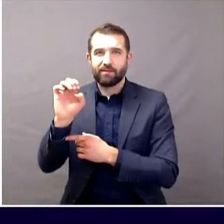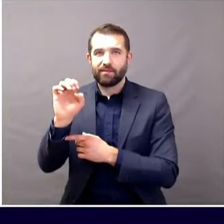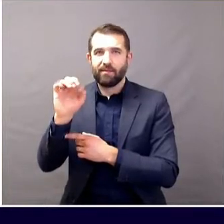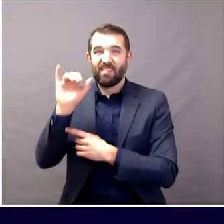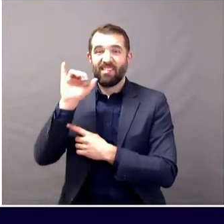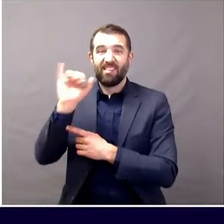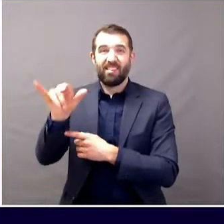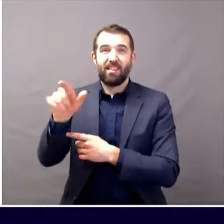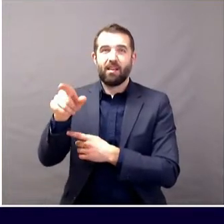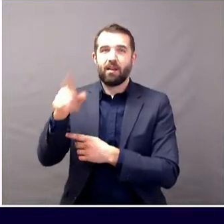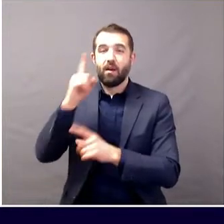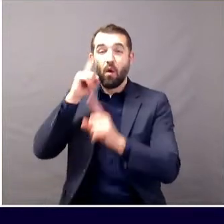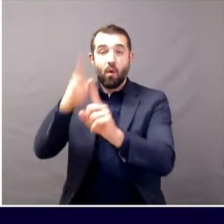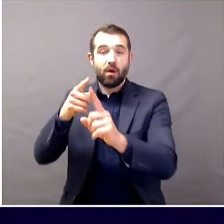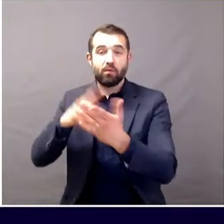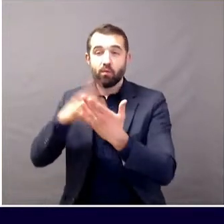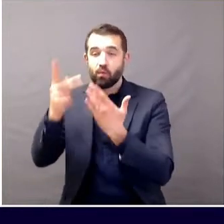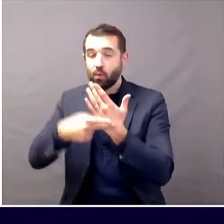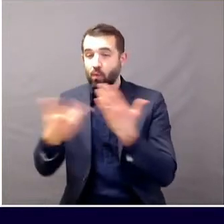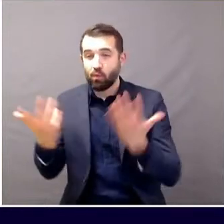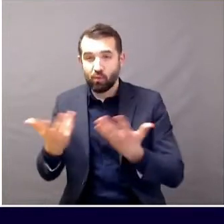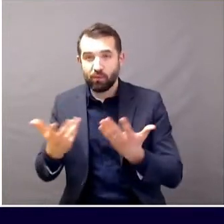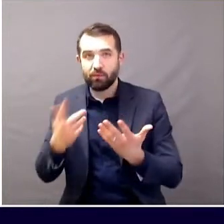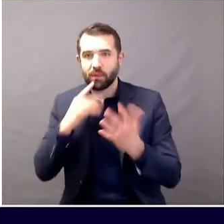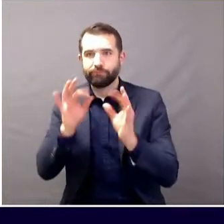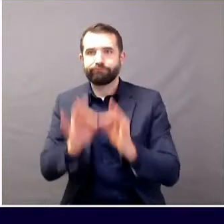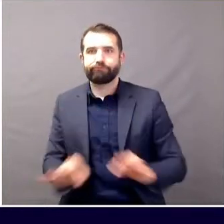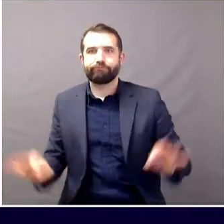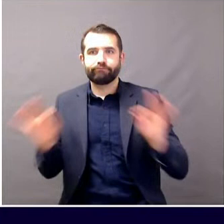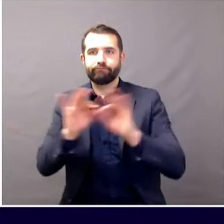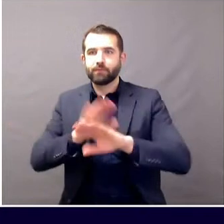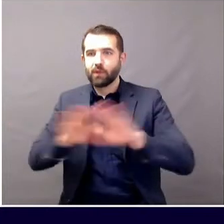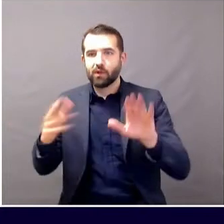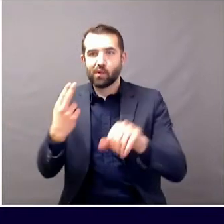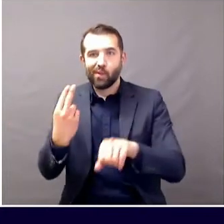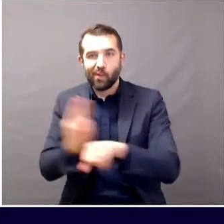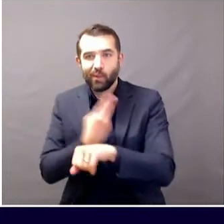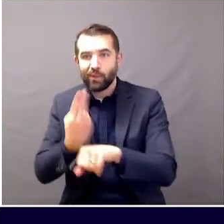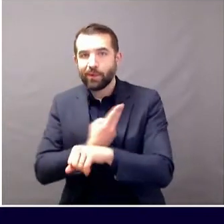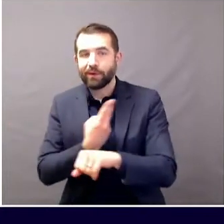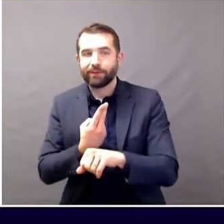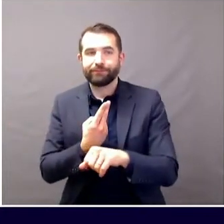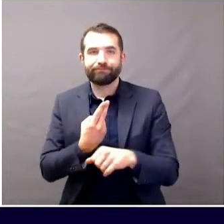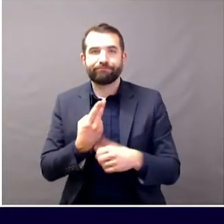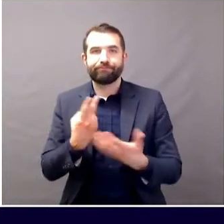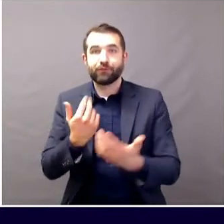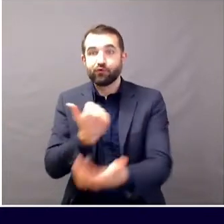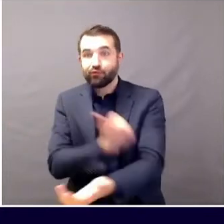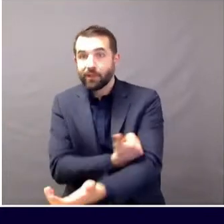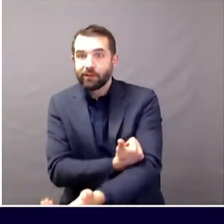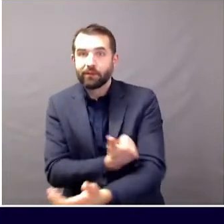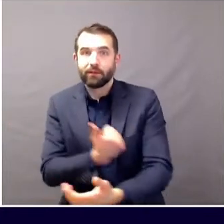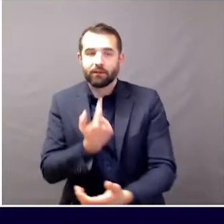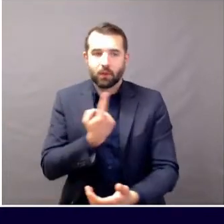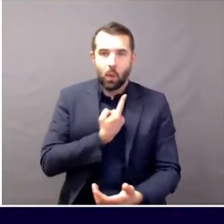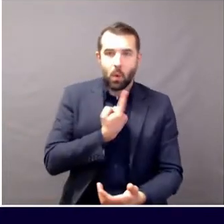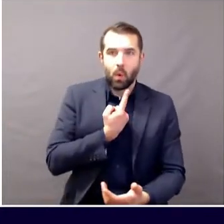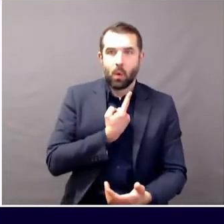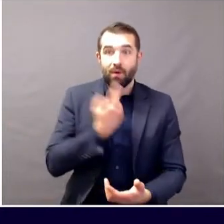messages out about the importance of not using substances alone due to the risk of fatal